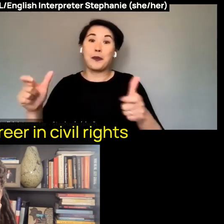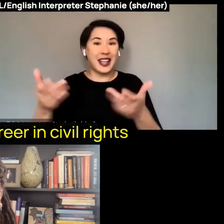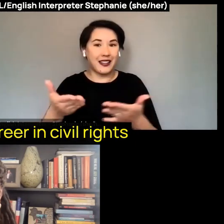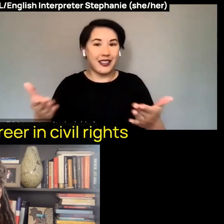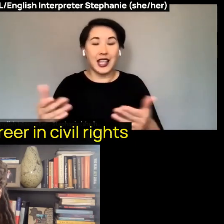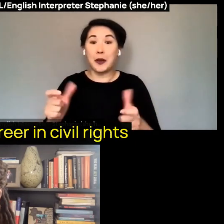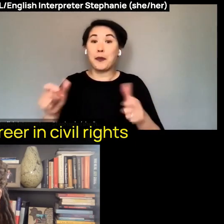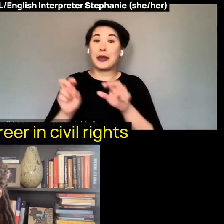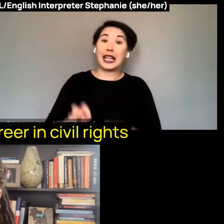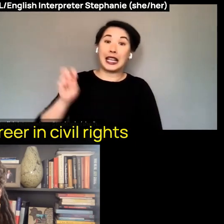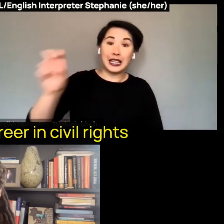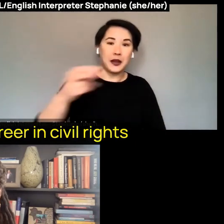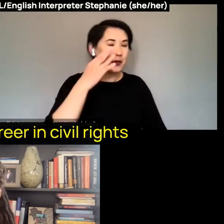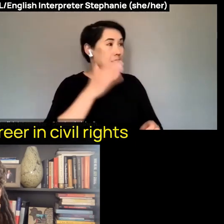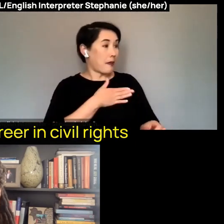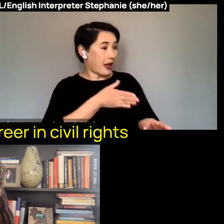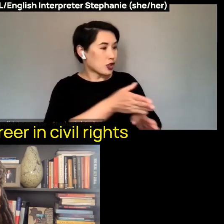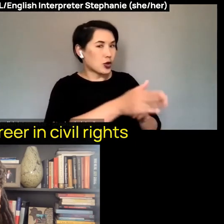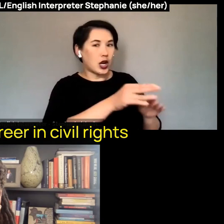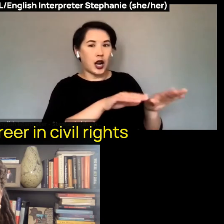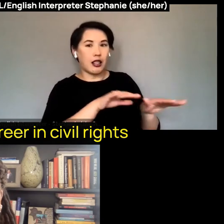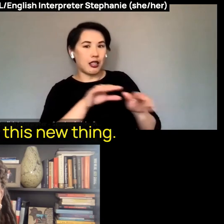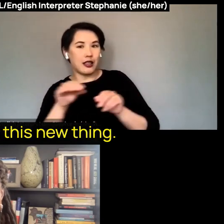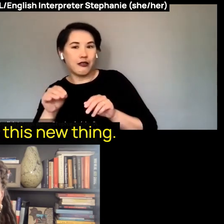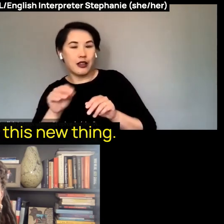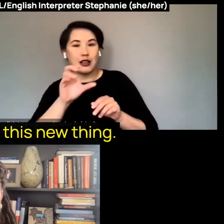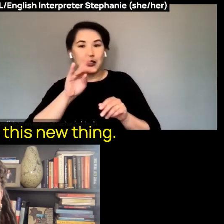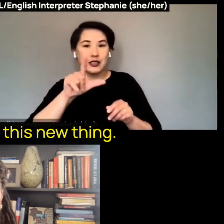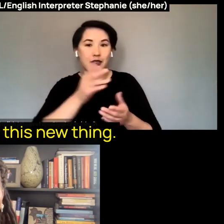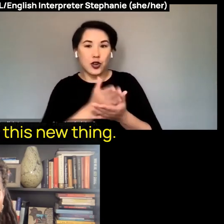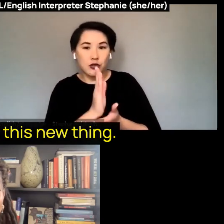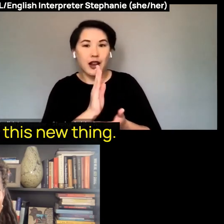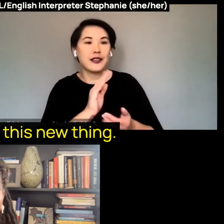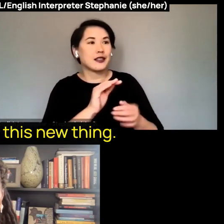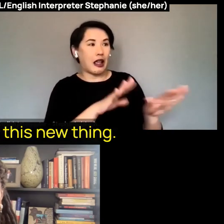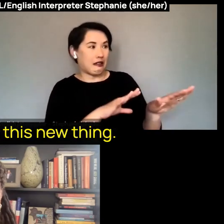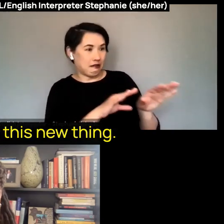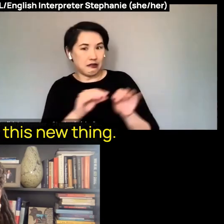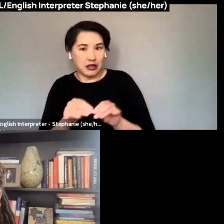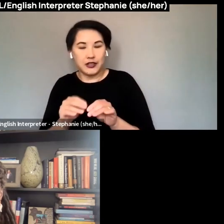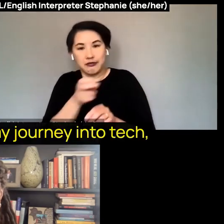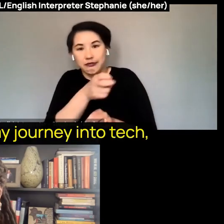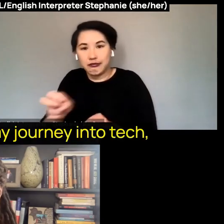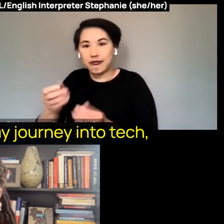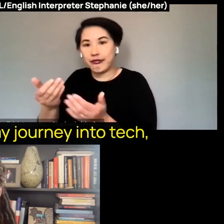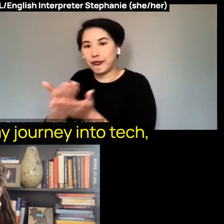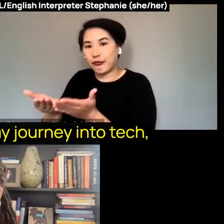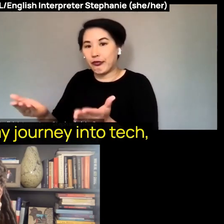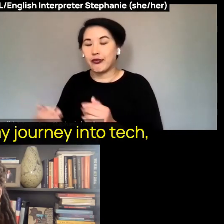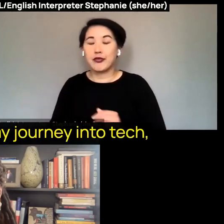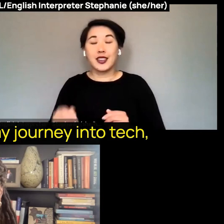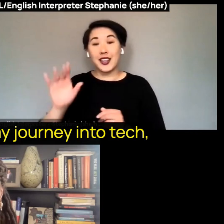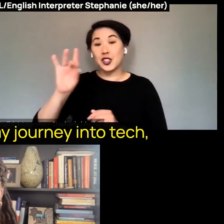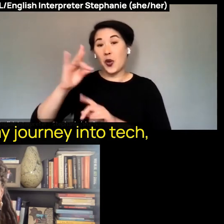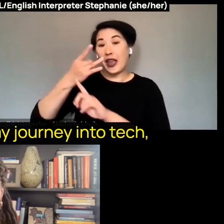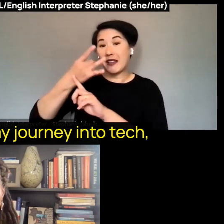I was leaving like a career in civil rights at the time to go do this new thing. But 8 months